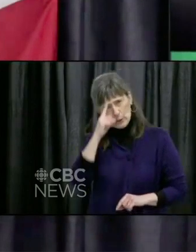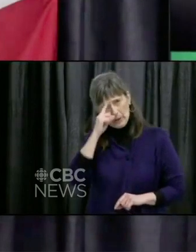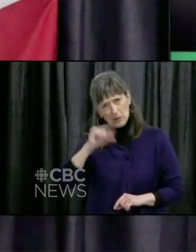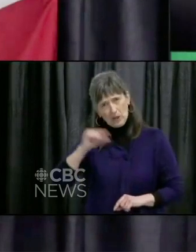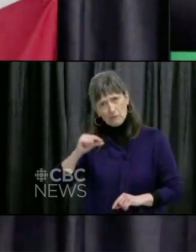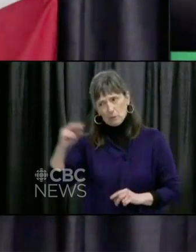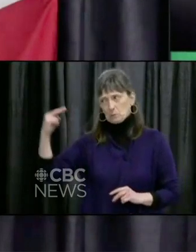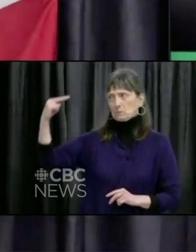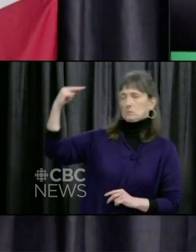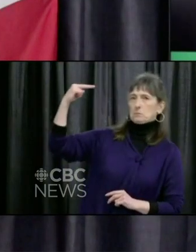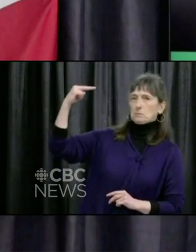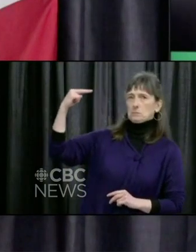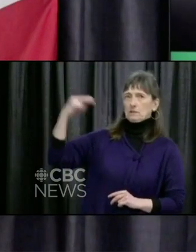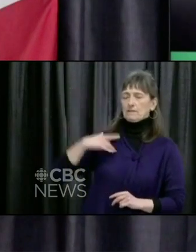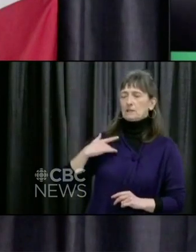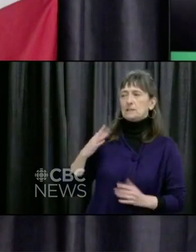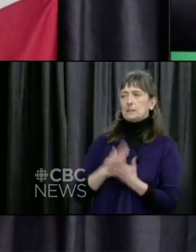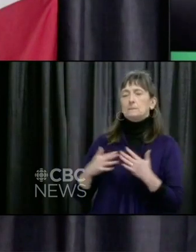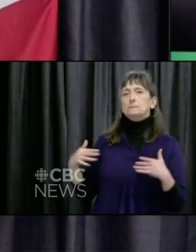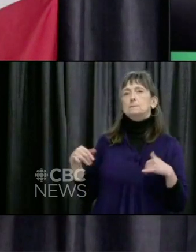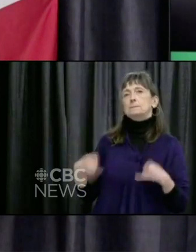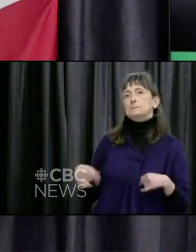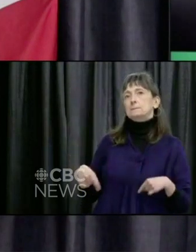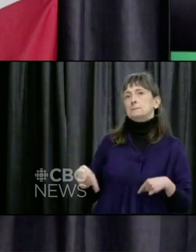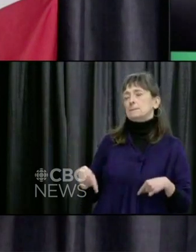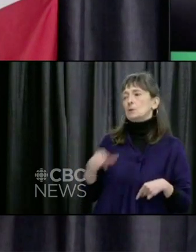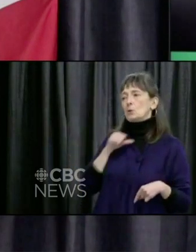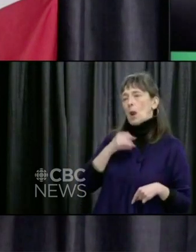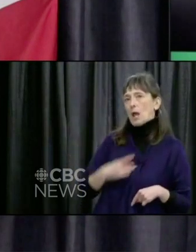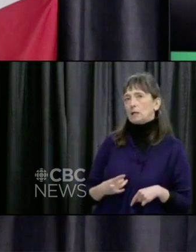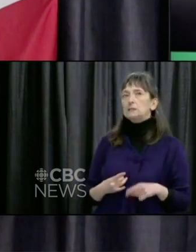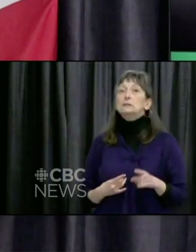It's certainly a fair question, and things have to be weighted.